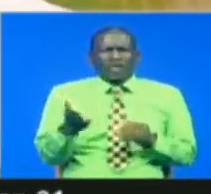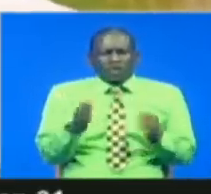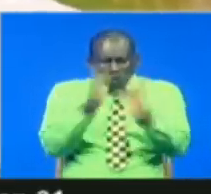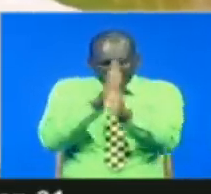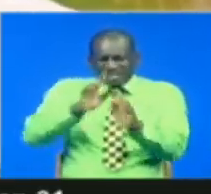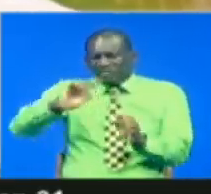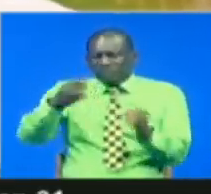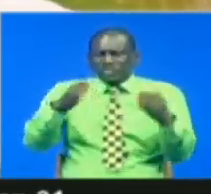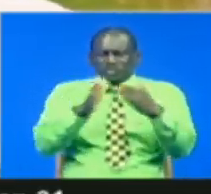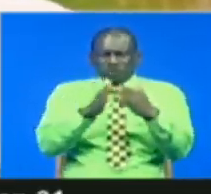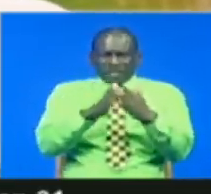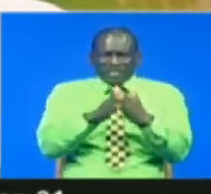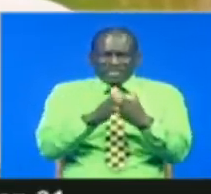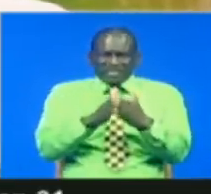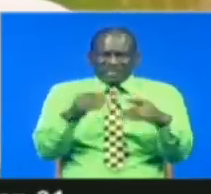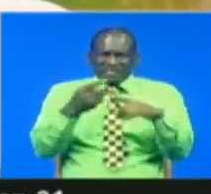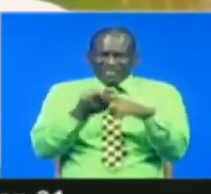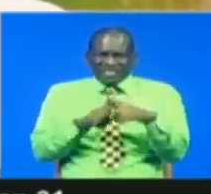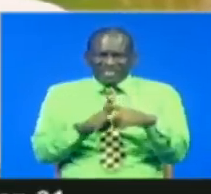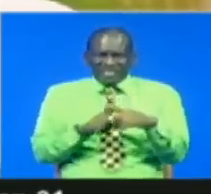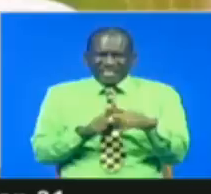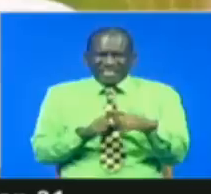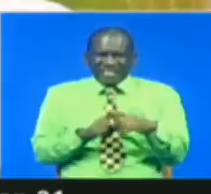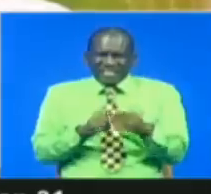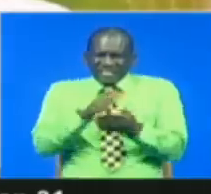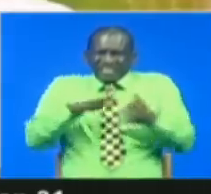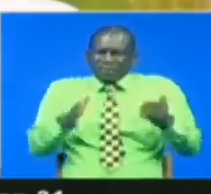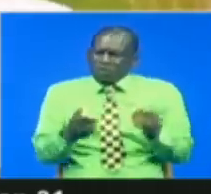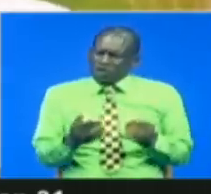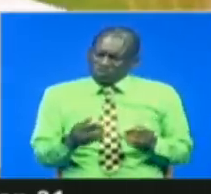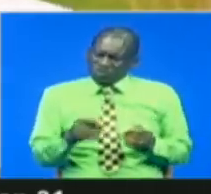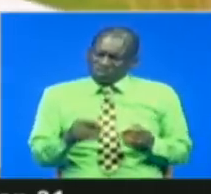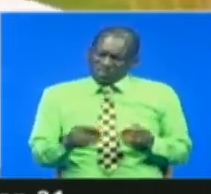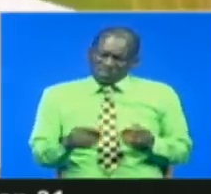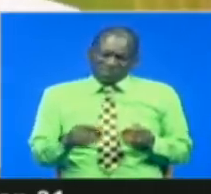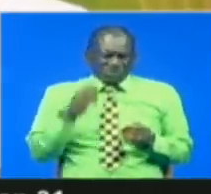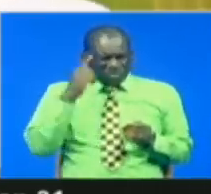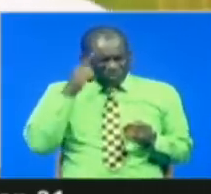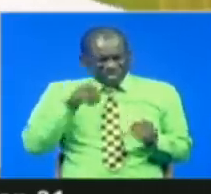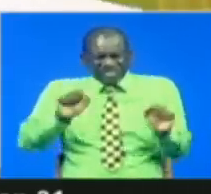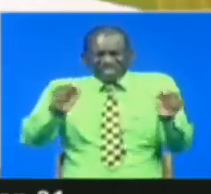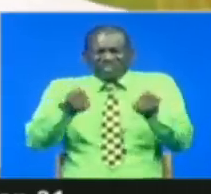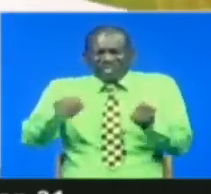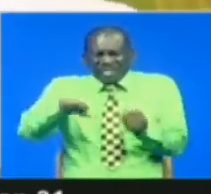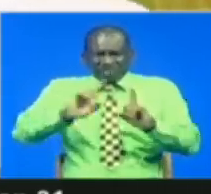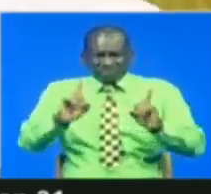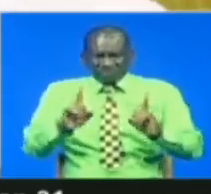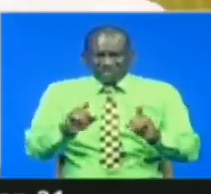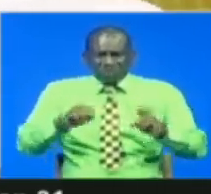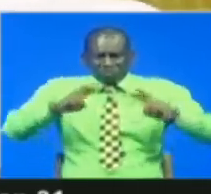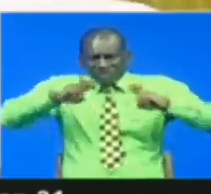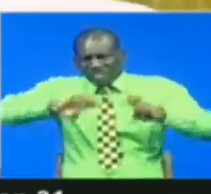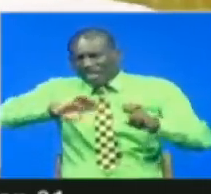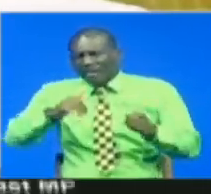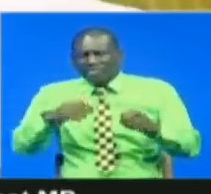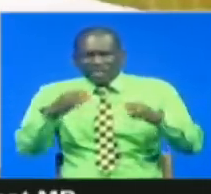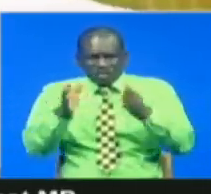one, and then we somehow realized this is not the safest place. So we were like trying to look for another one.